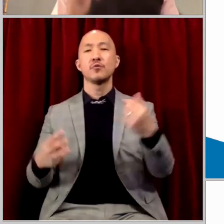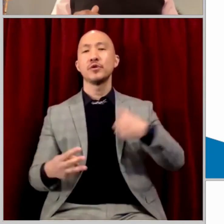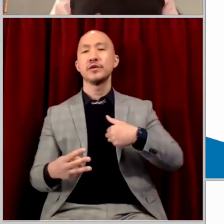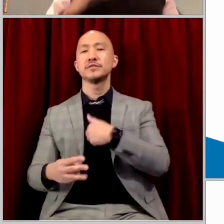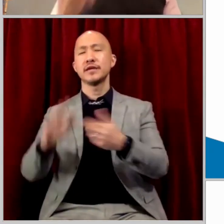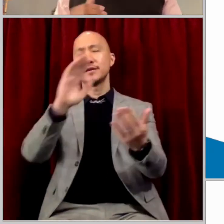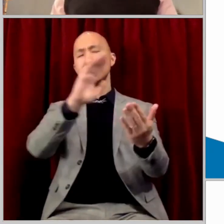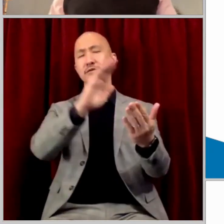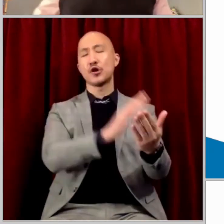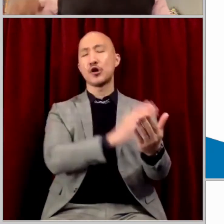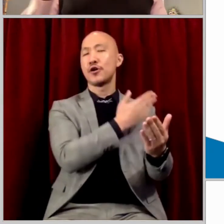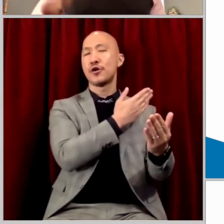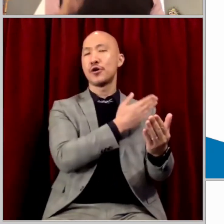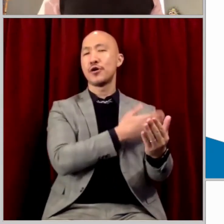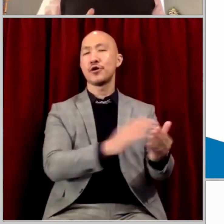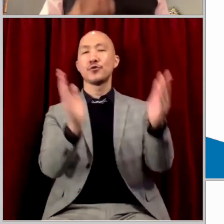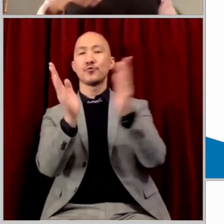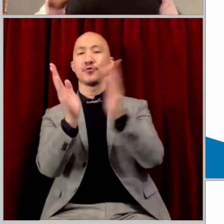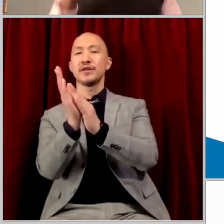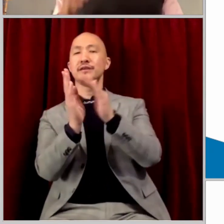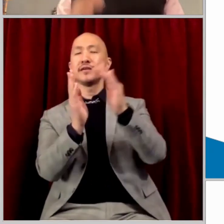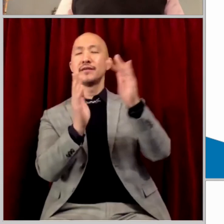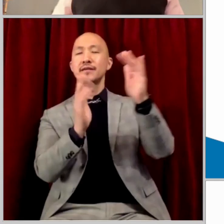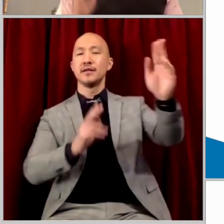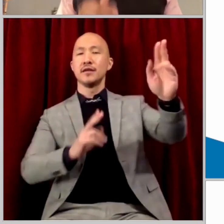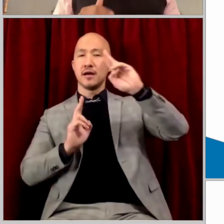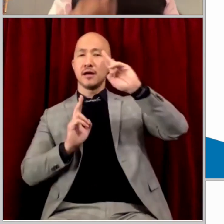And we sing glory,